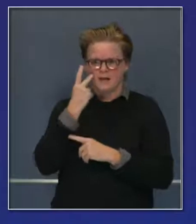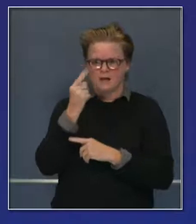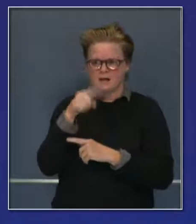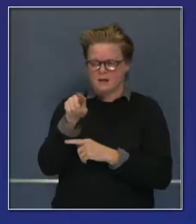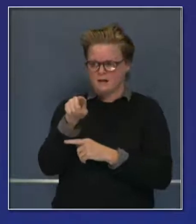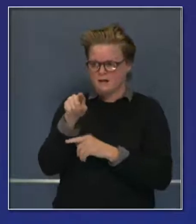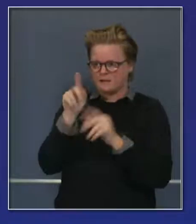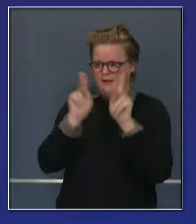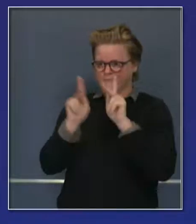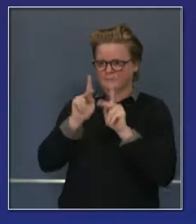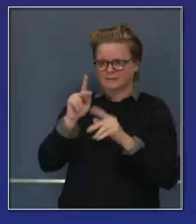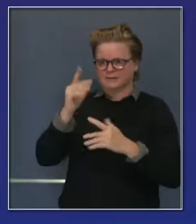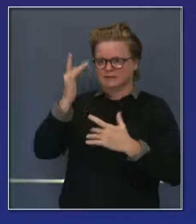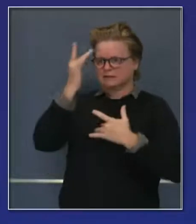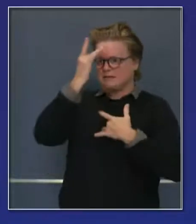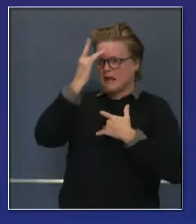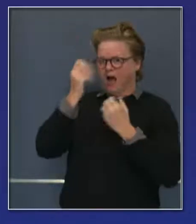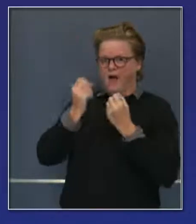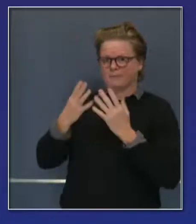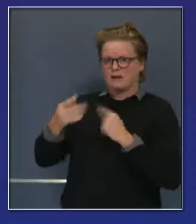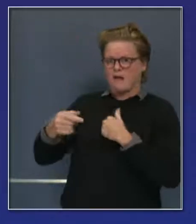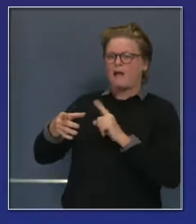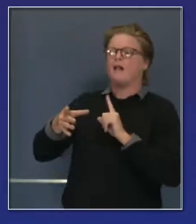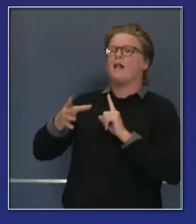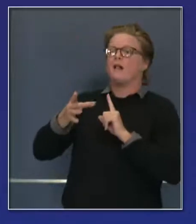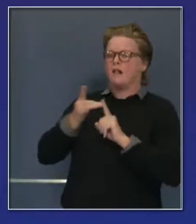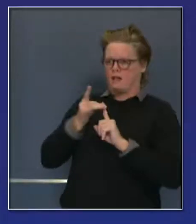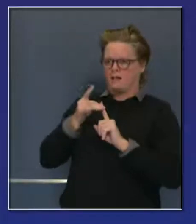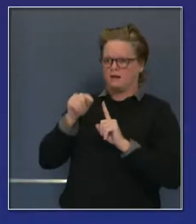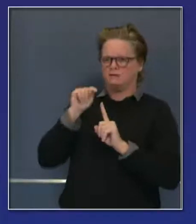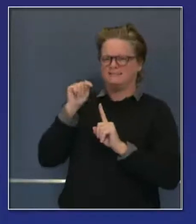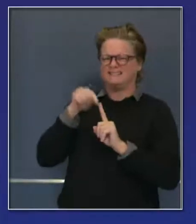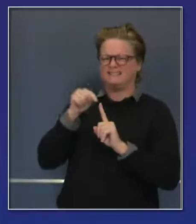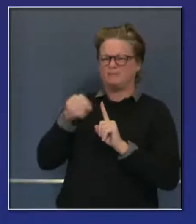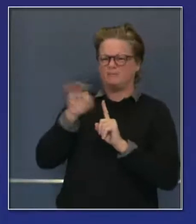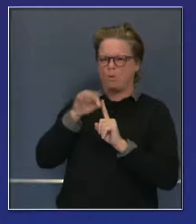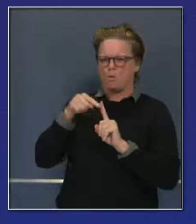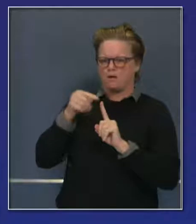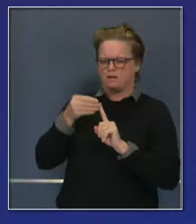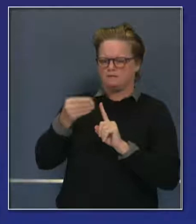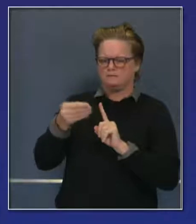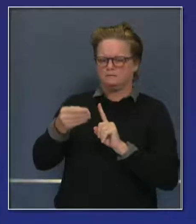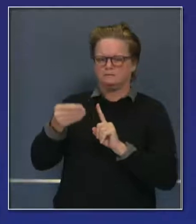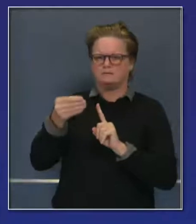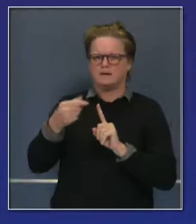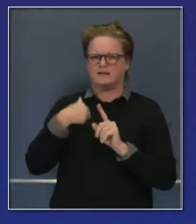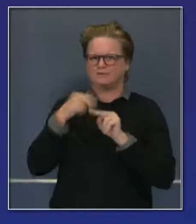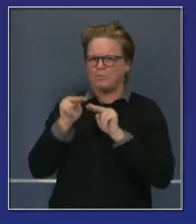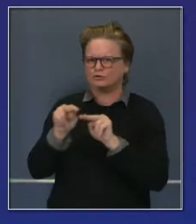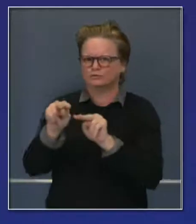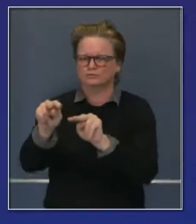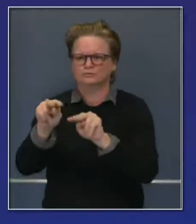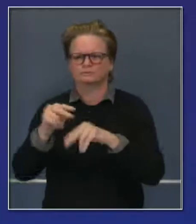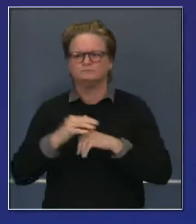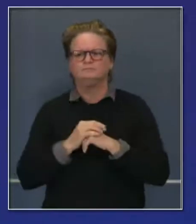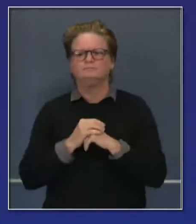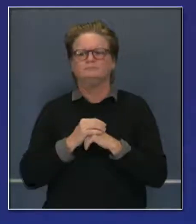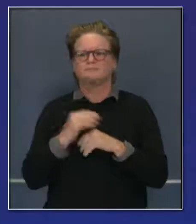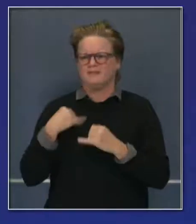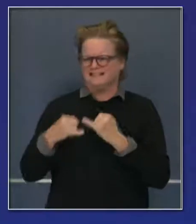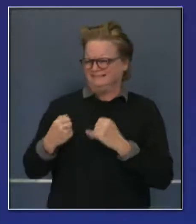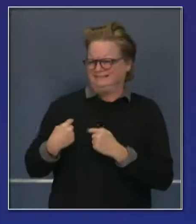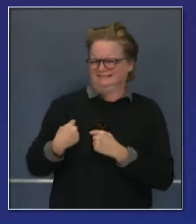state. 3.7%, 14-day positivity rate in this state. Hospitalizations,